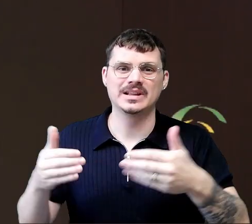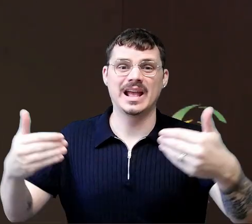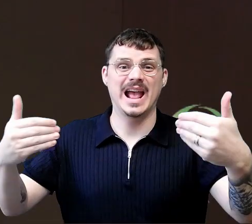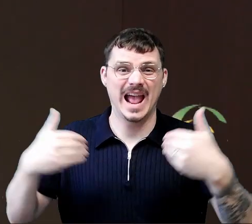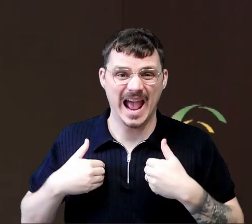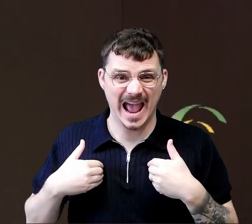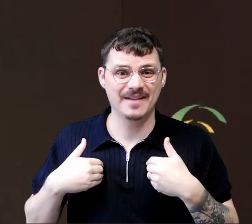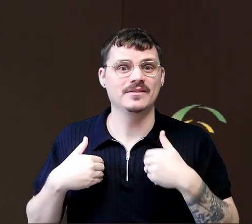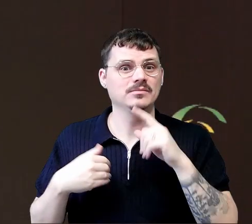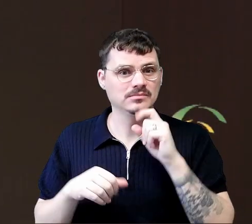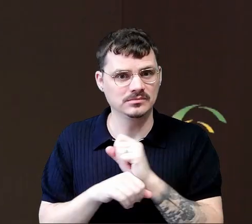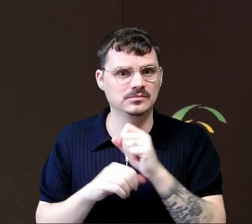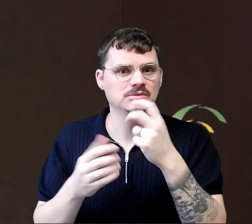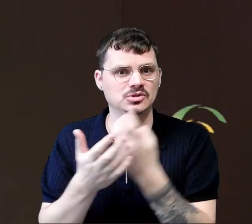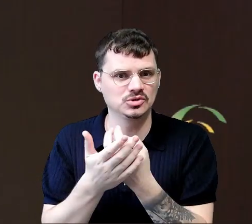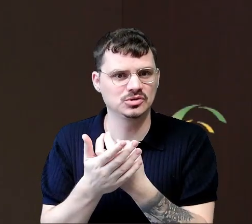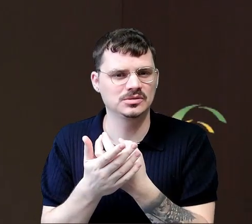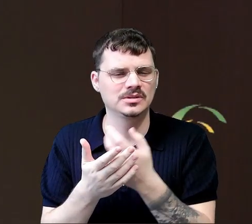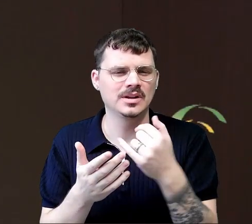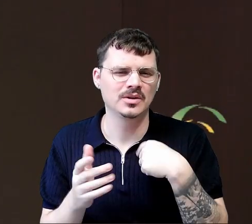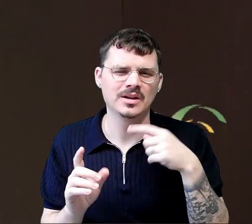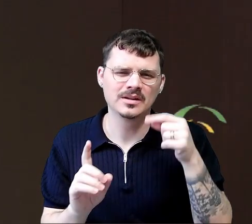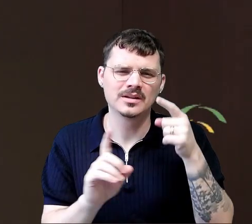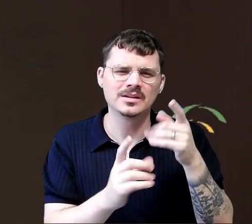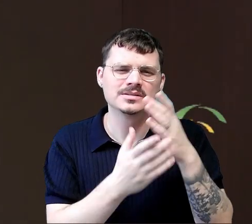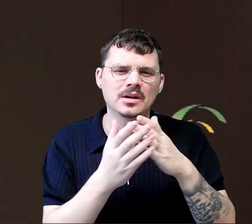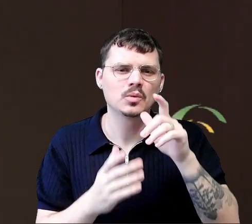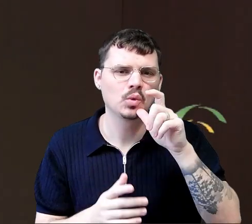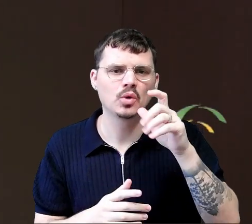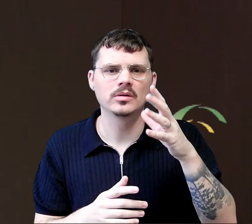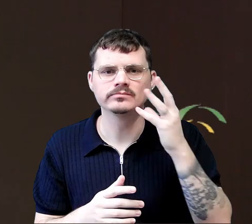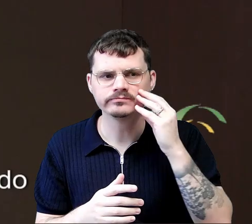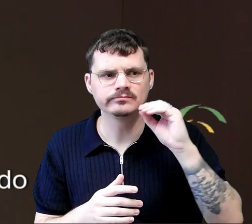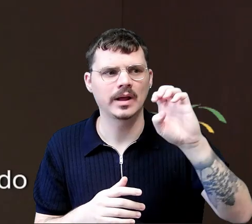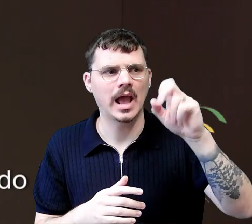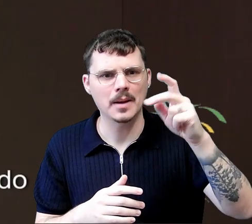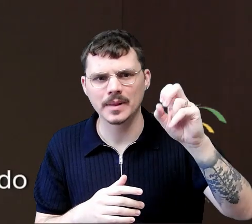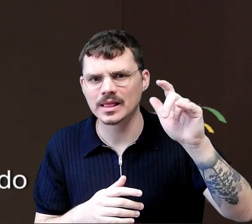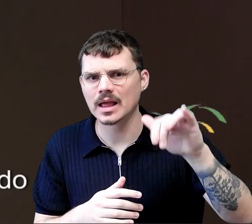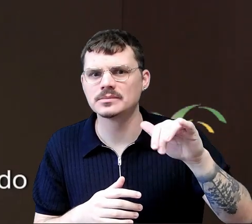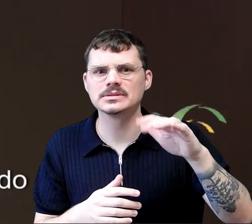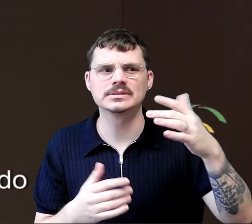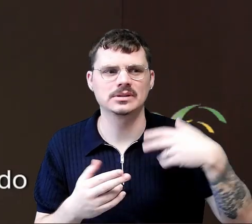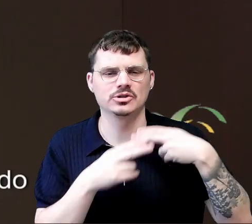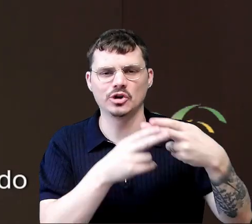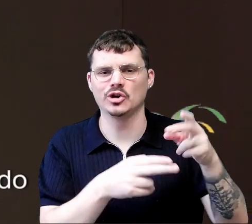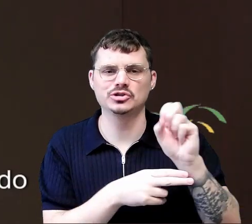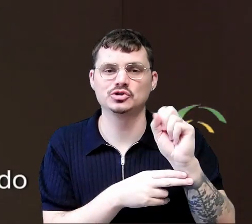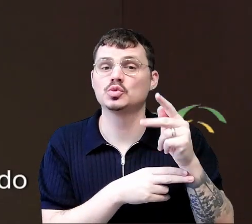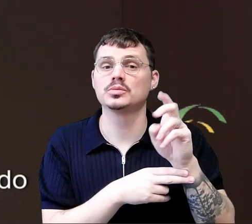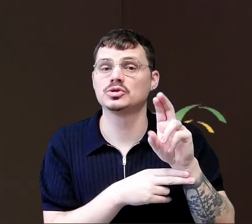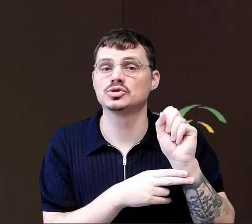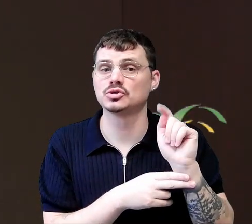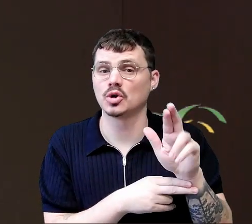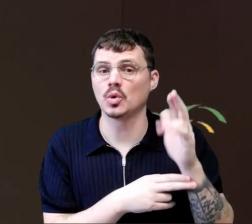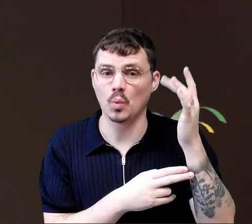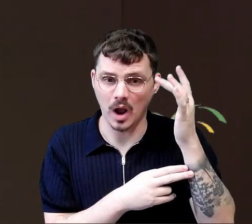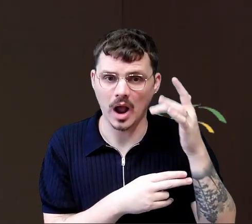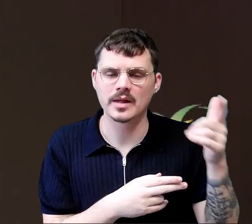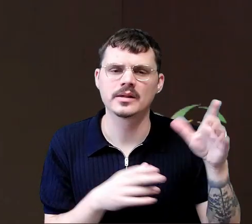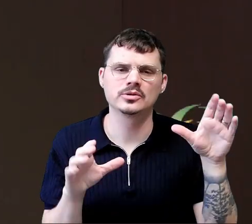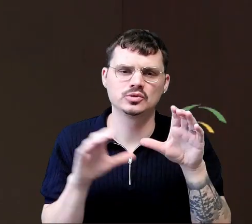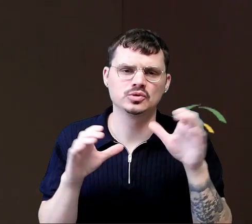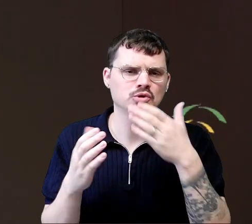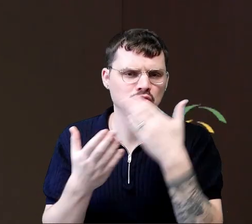seizure. I pinned down a number of epilepsy superstars, and I consider them superstars when they do good work